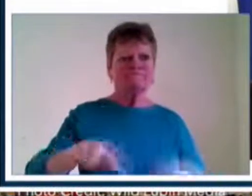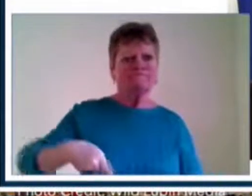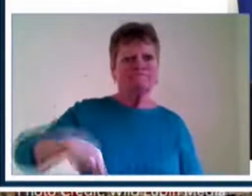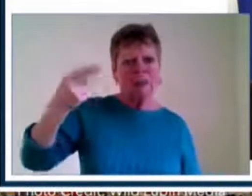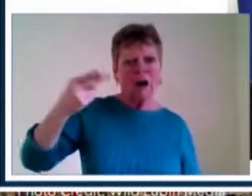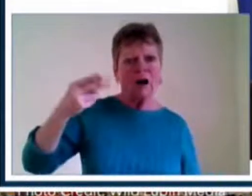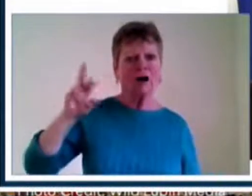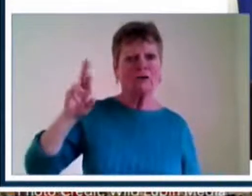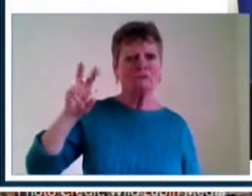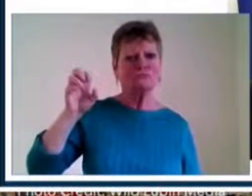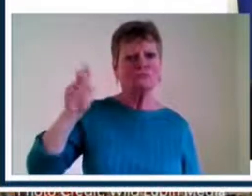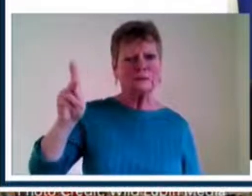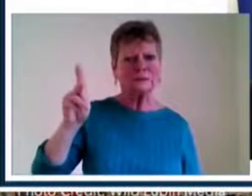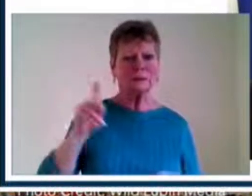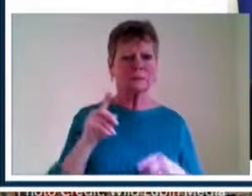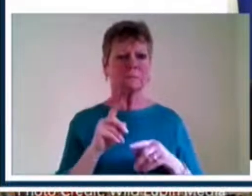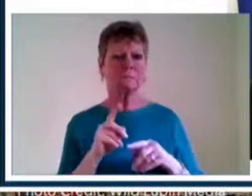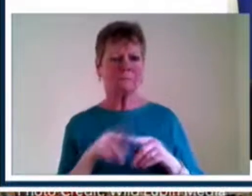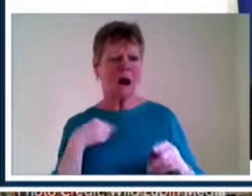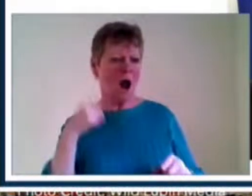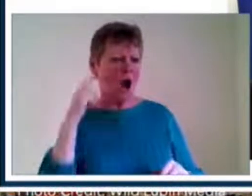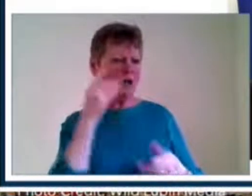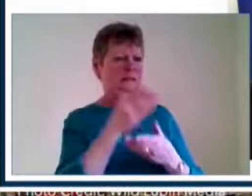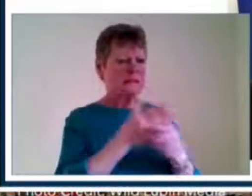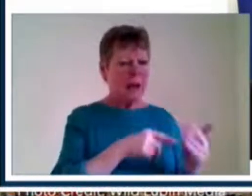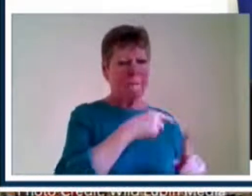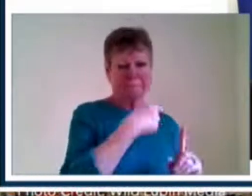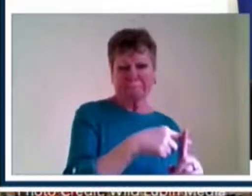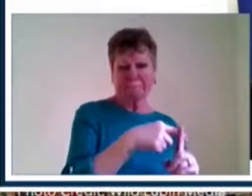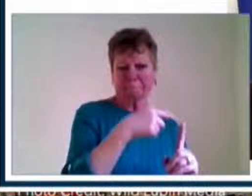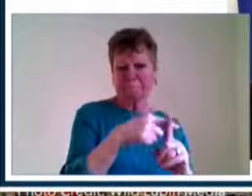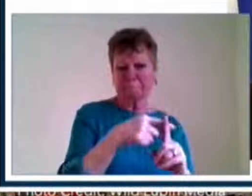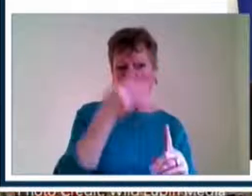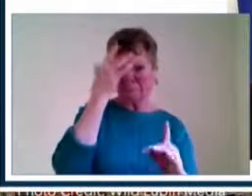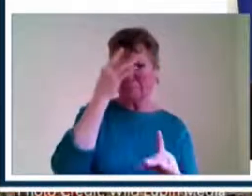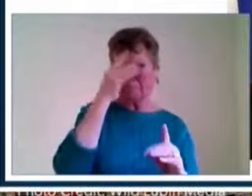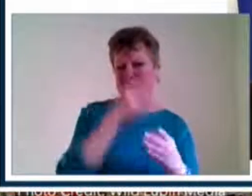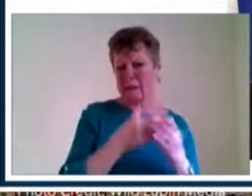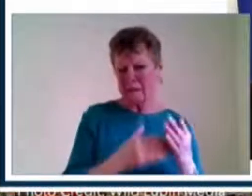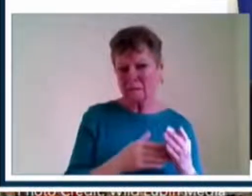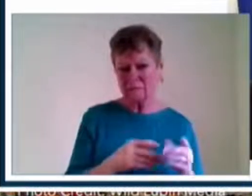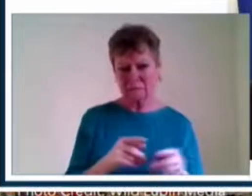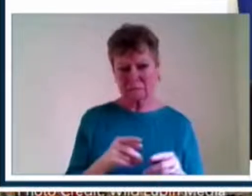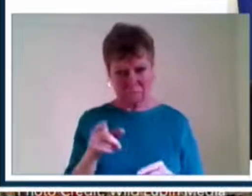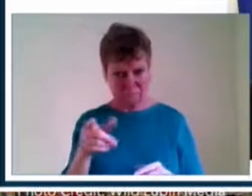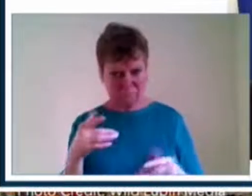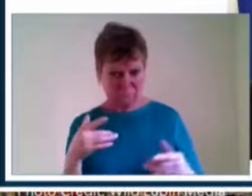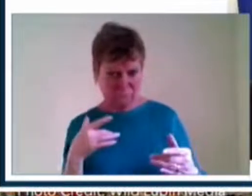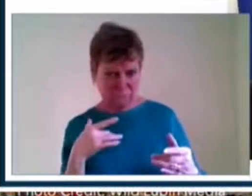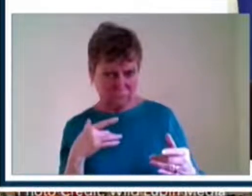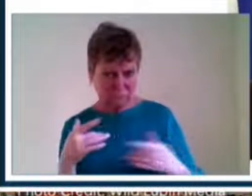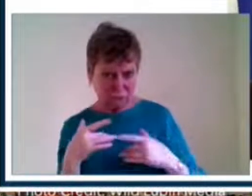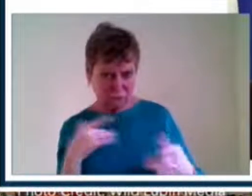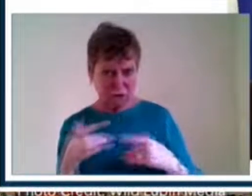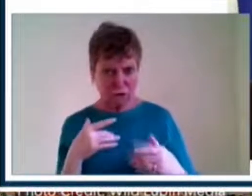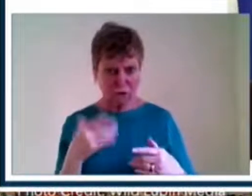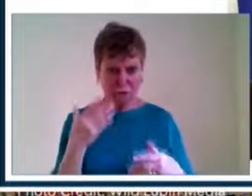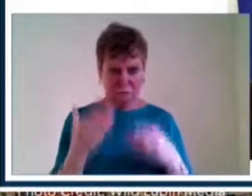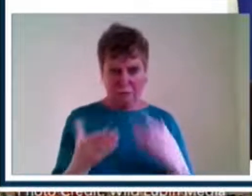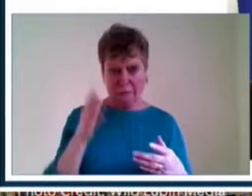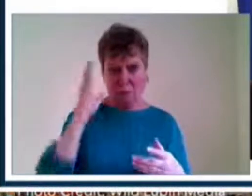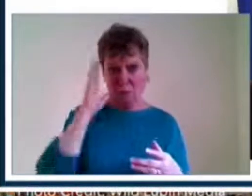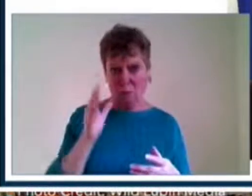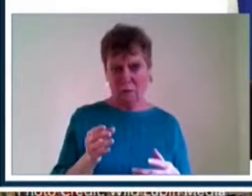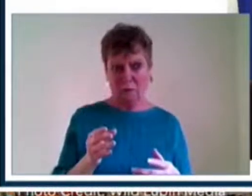cases among children. But are you concerned that there may be a sort of echo in terms of hospitalizations as